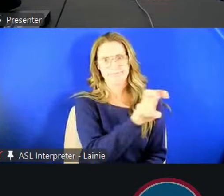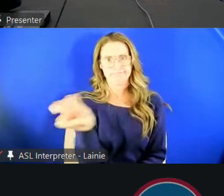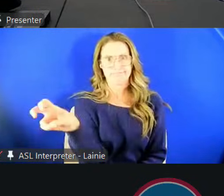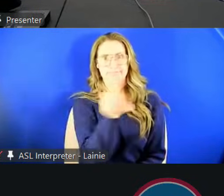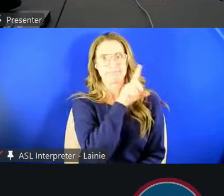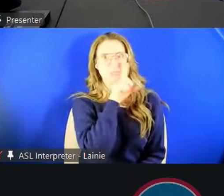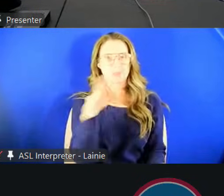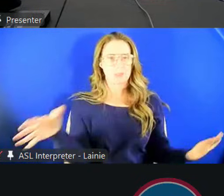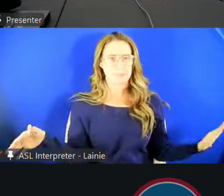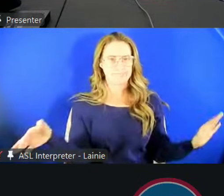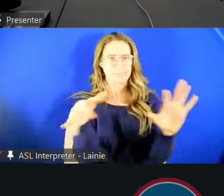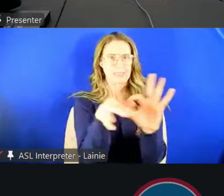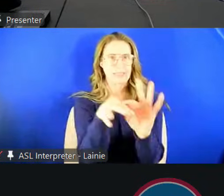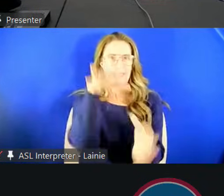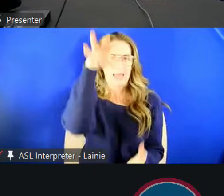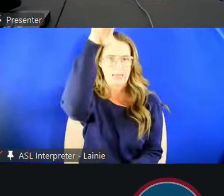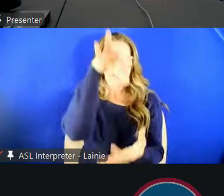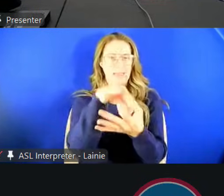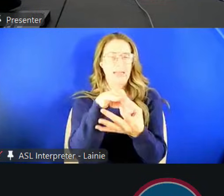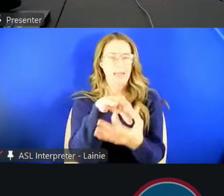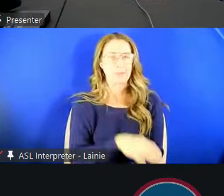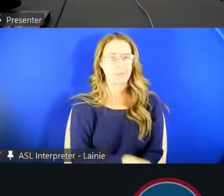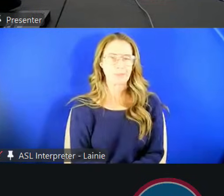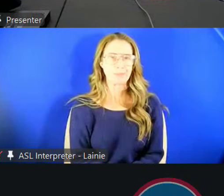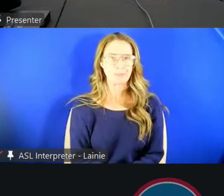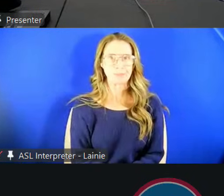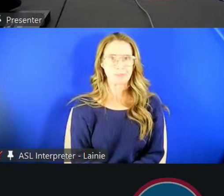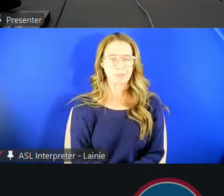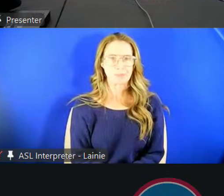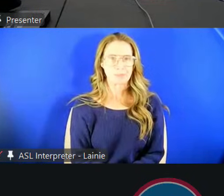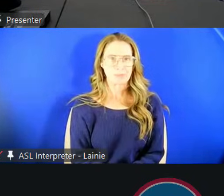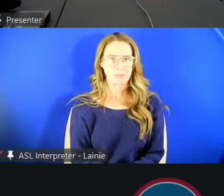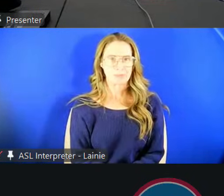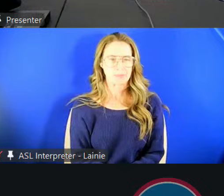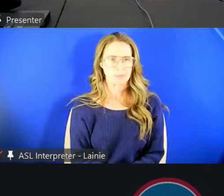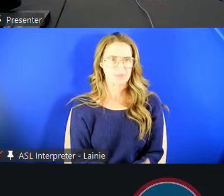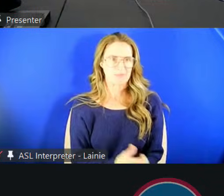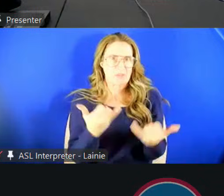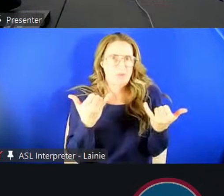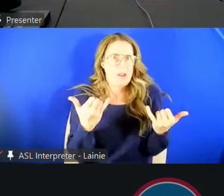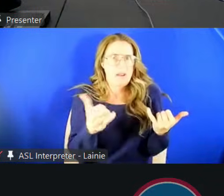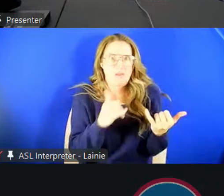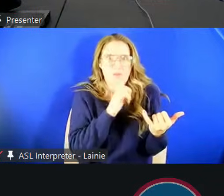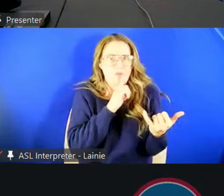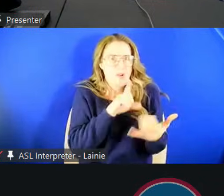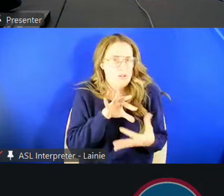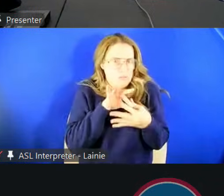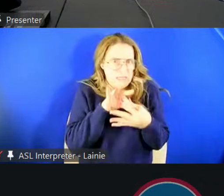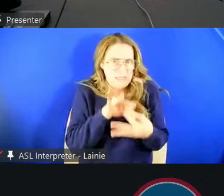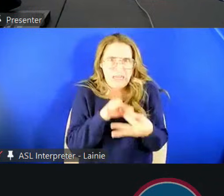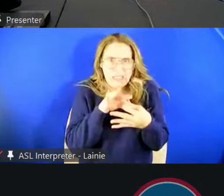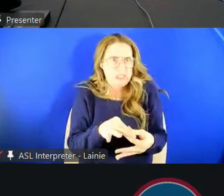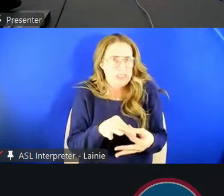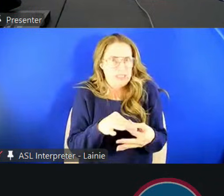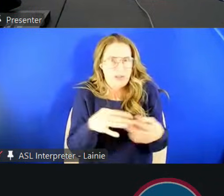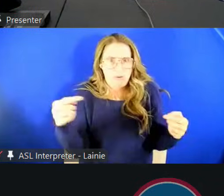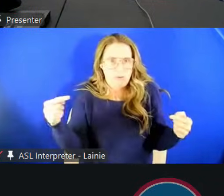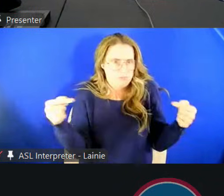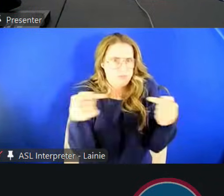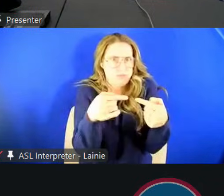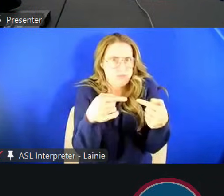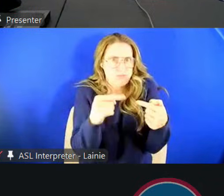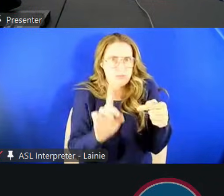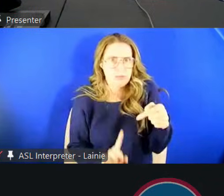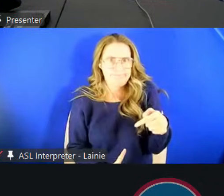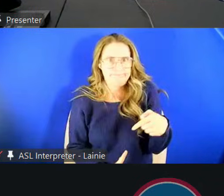gaps. There's demand and not any rail connections that were directly parallel. And